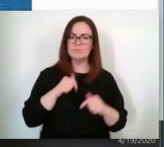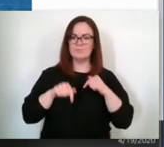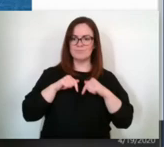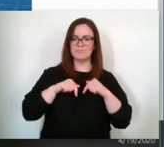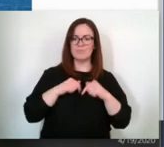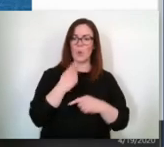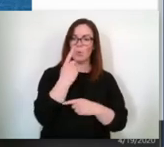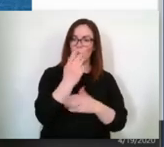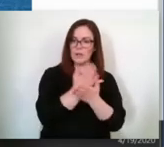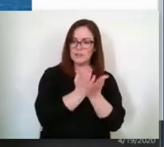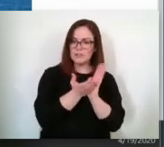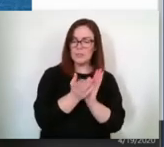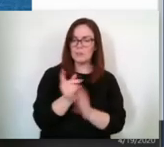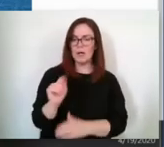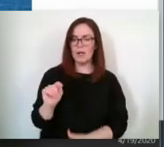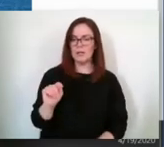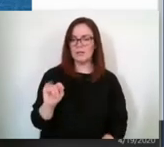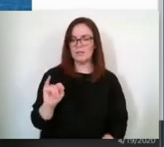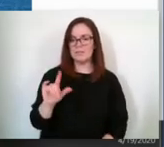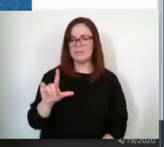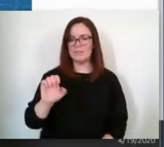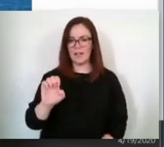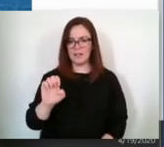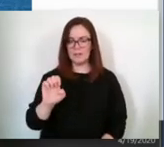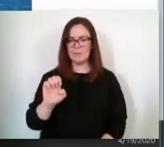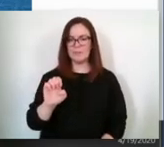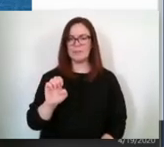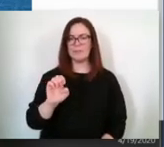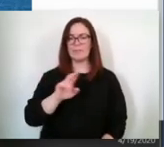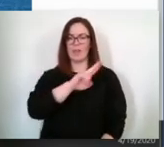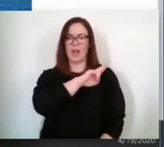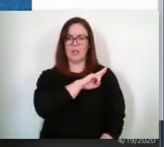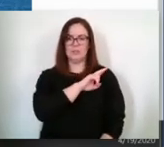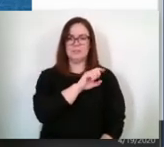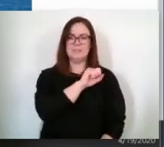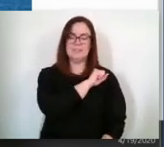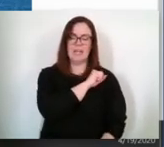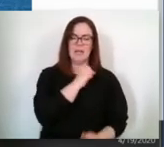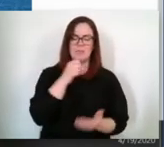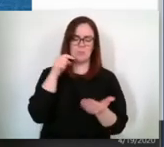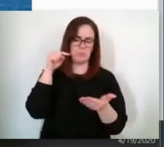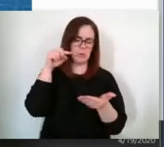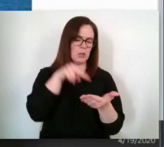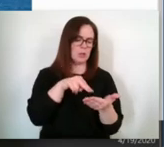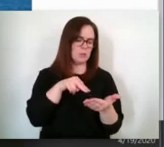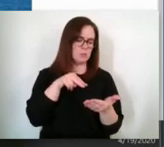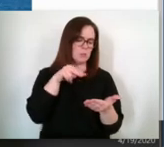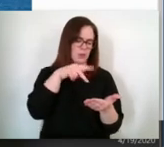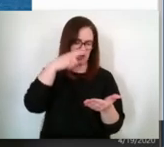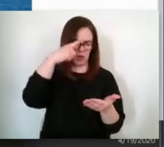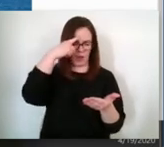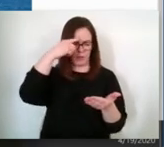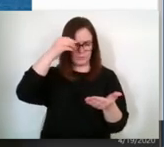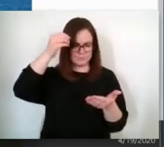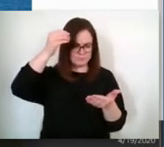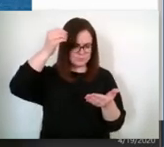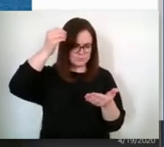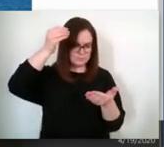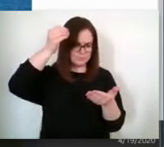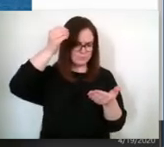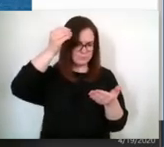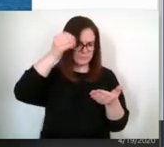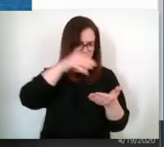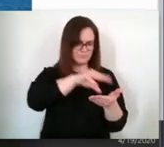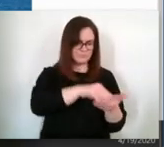tile. Uncle Sam held it in his hand, studying it, his imagination turning like a kaleidoscope. He put it back in his